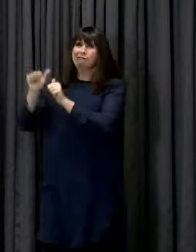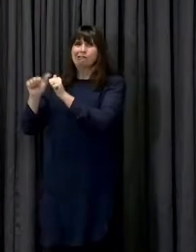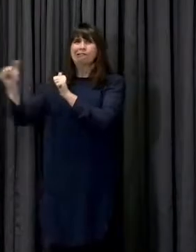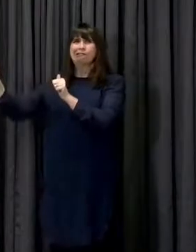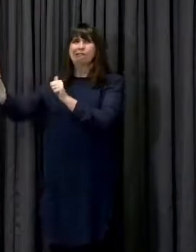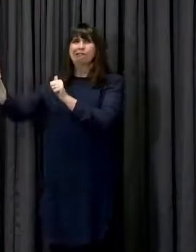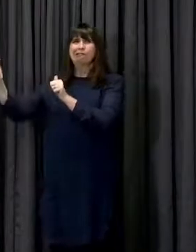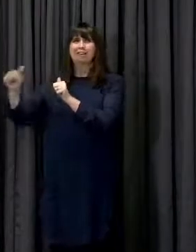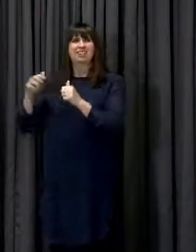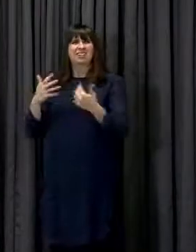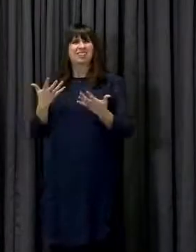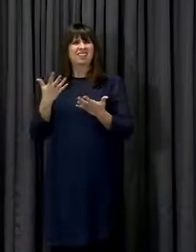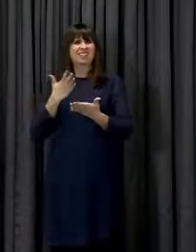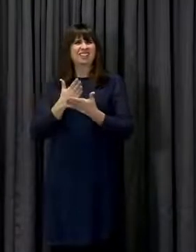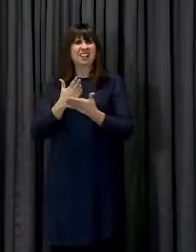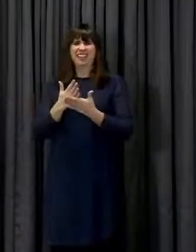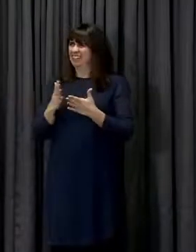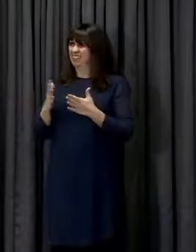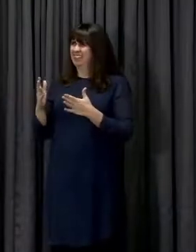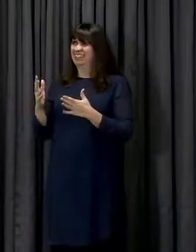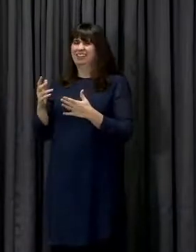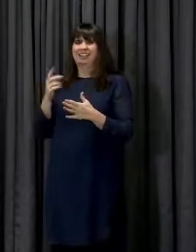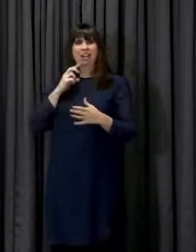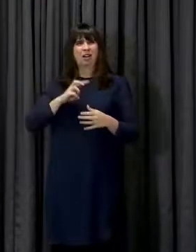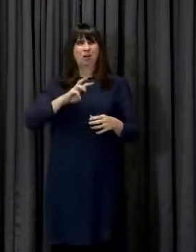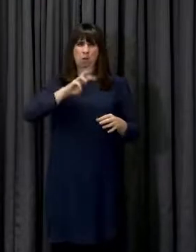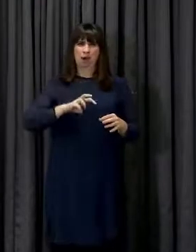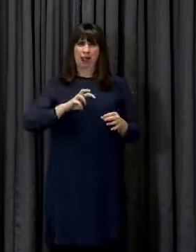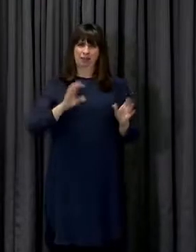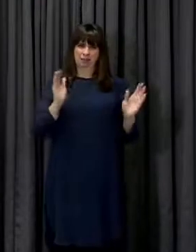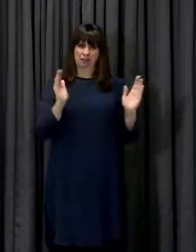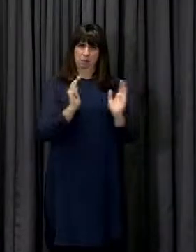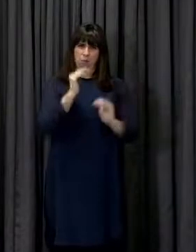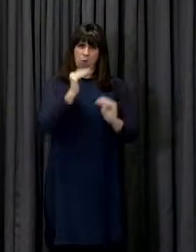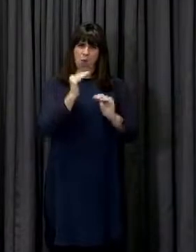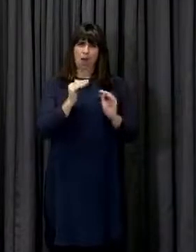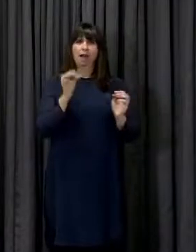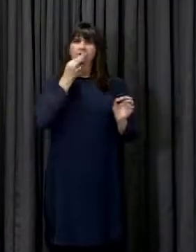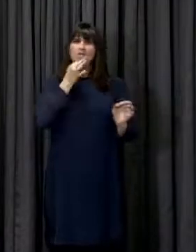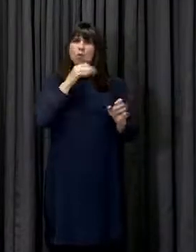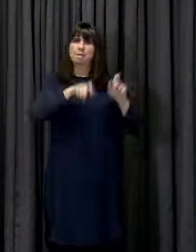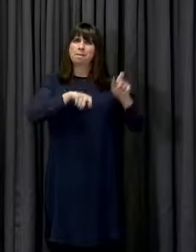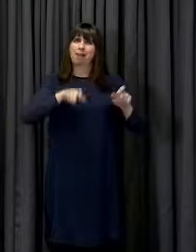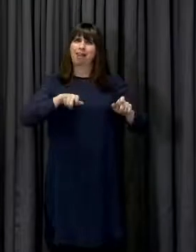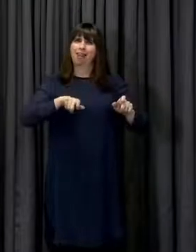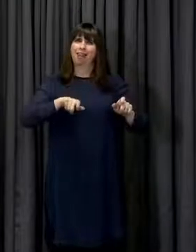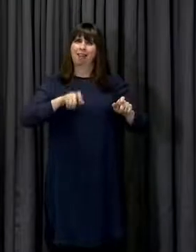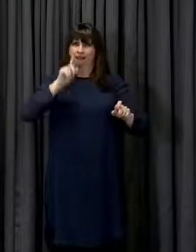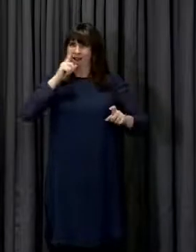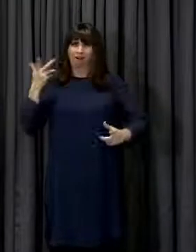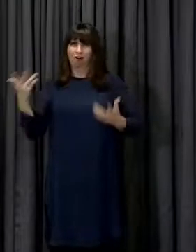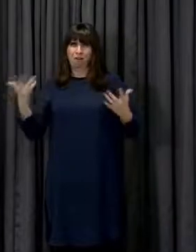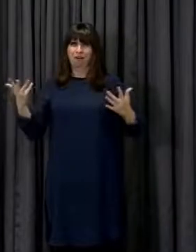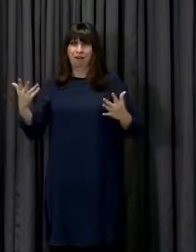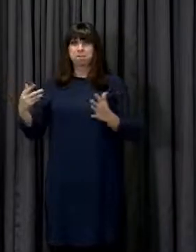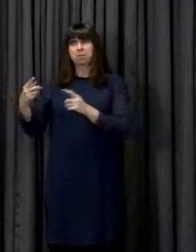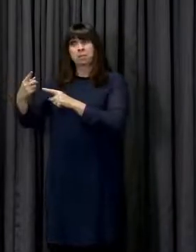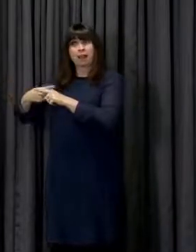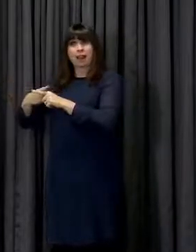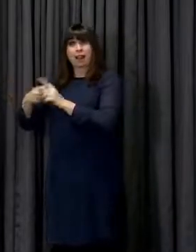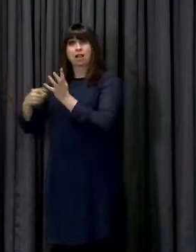the landmass, or certainly more than the population size of Wales as well. So I think every now and again there's this idea that tiers in England